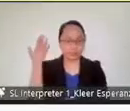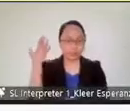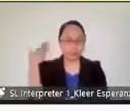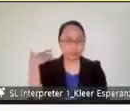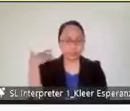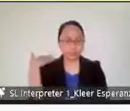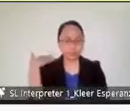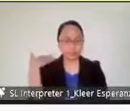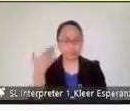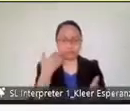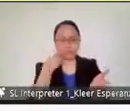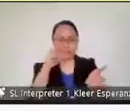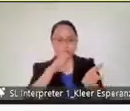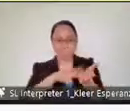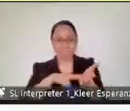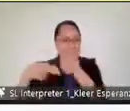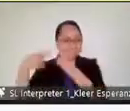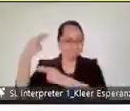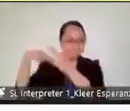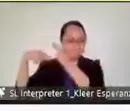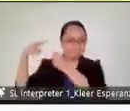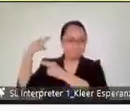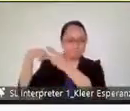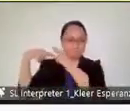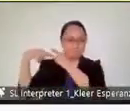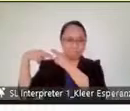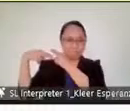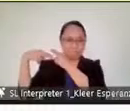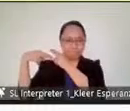dadan lukutan